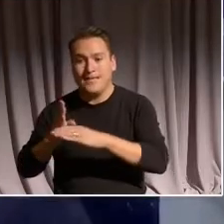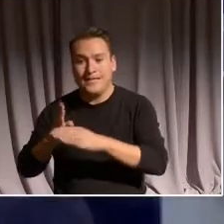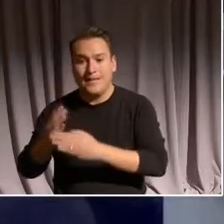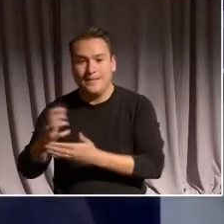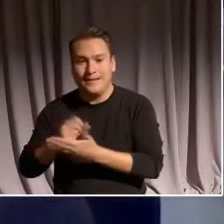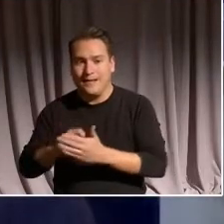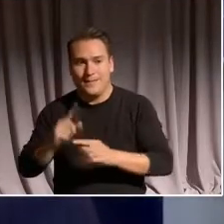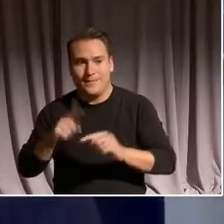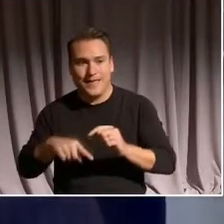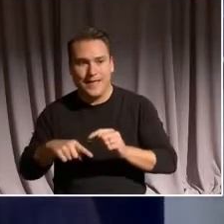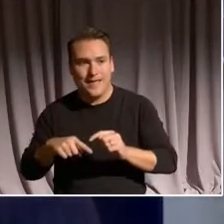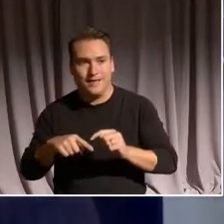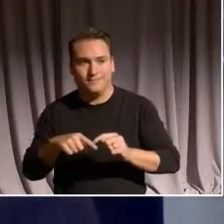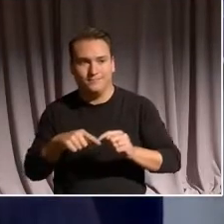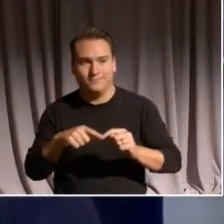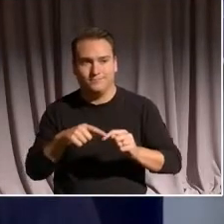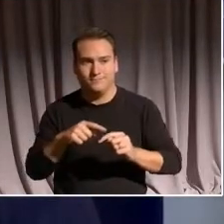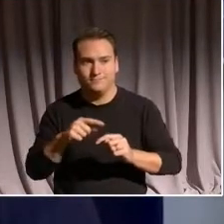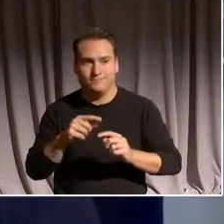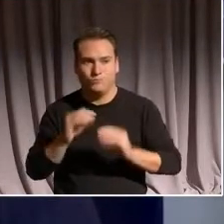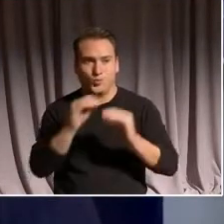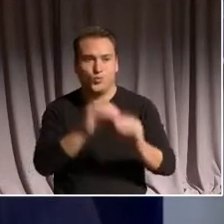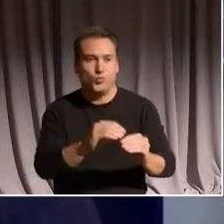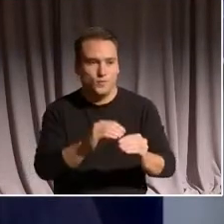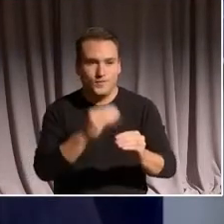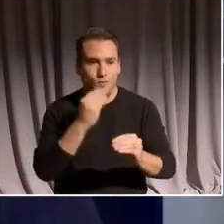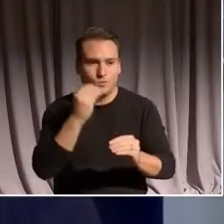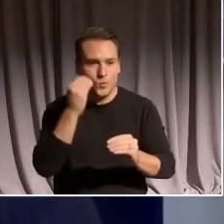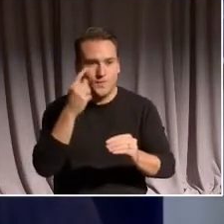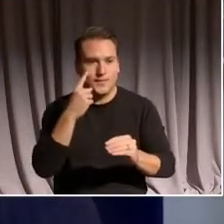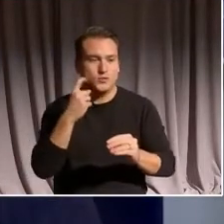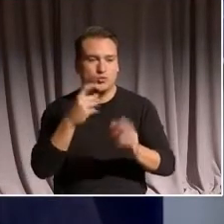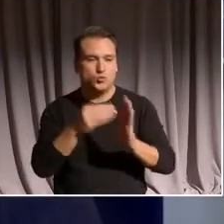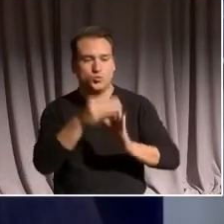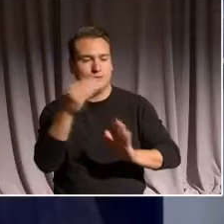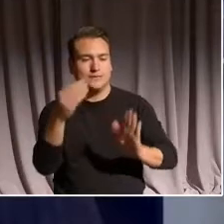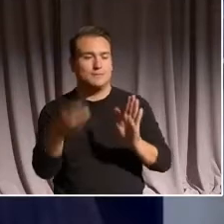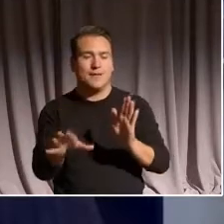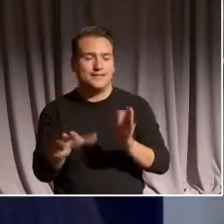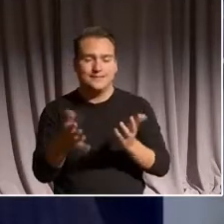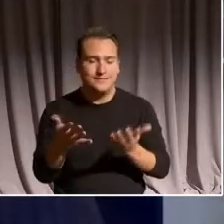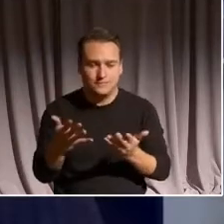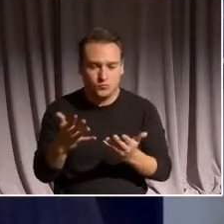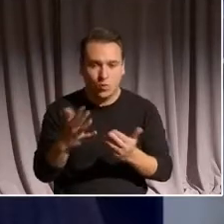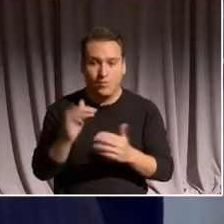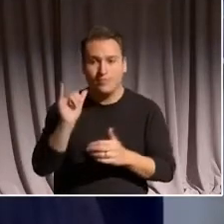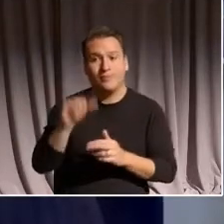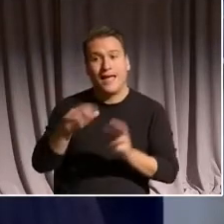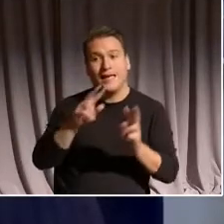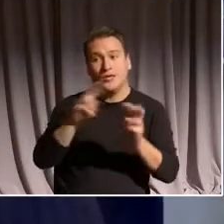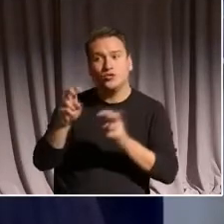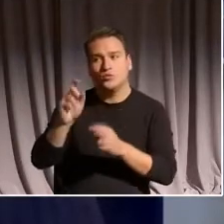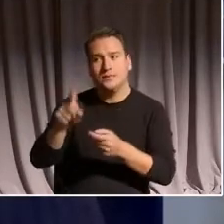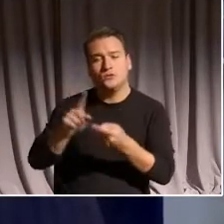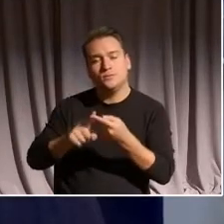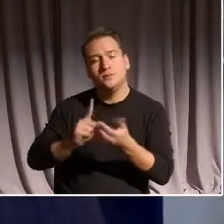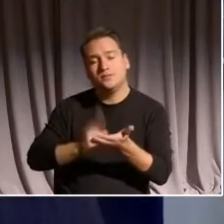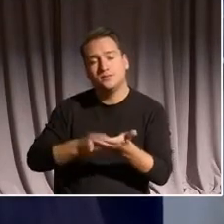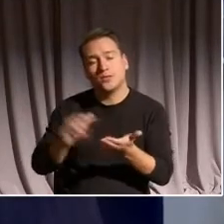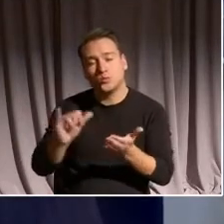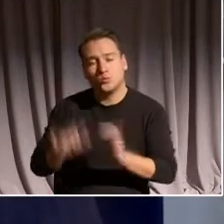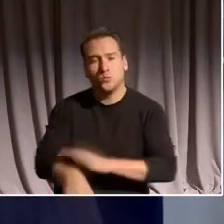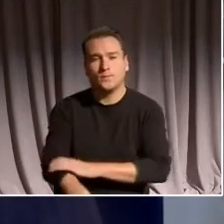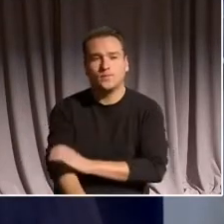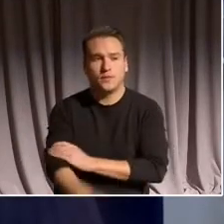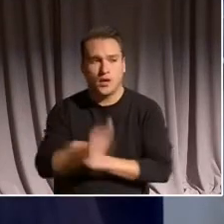can afford to get back into those homes. So I think some of that issue needs to be brought up also and explored.